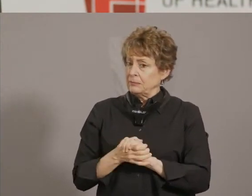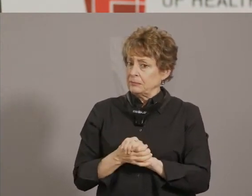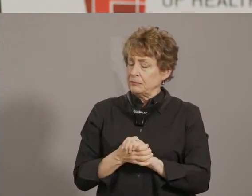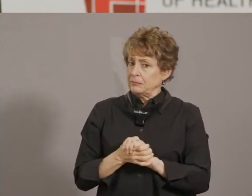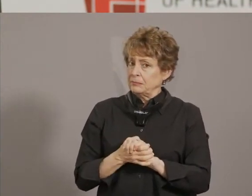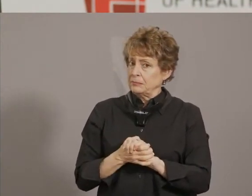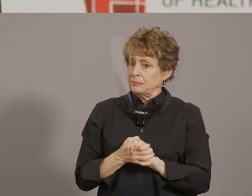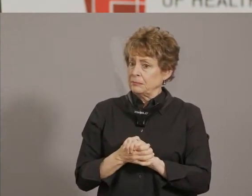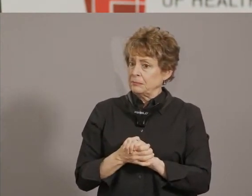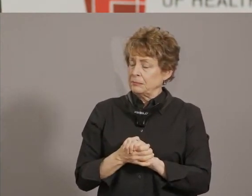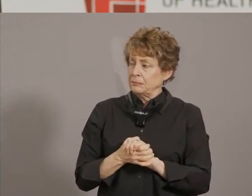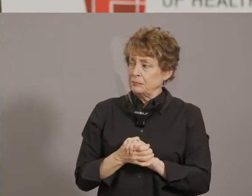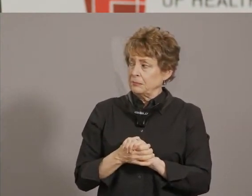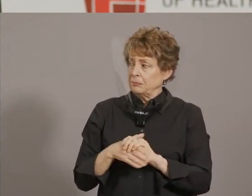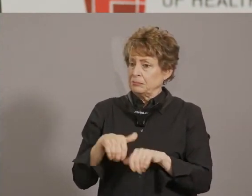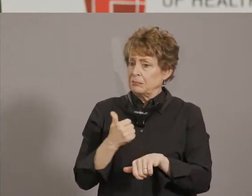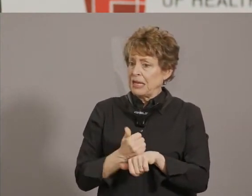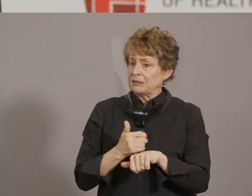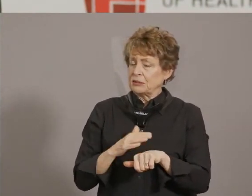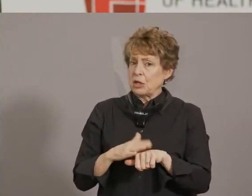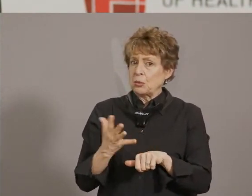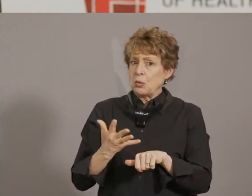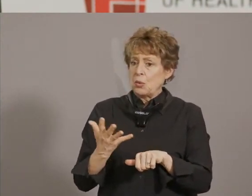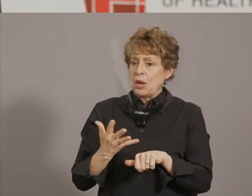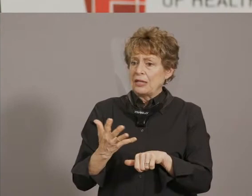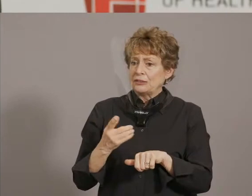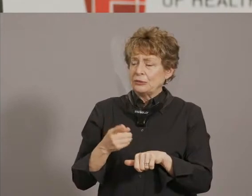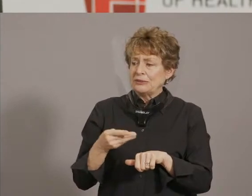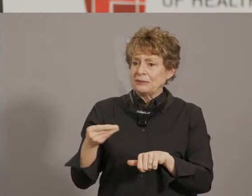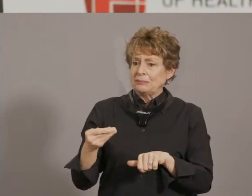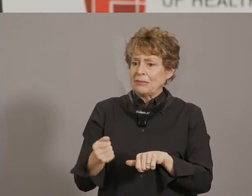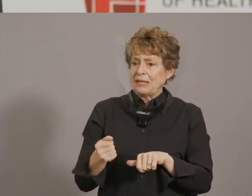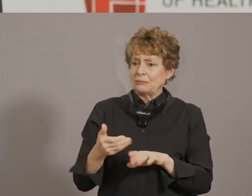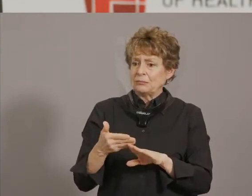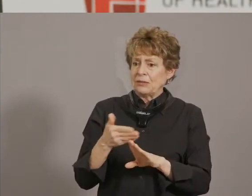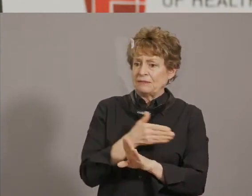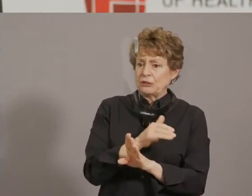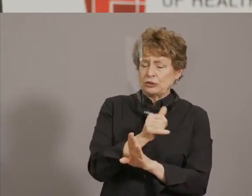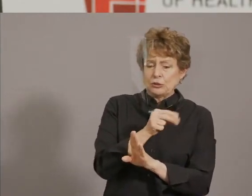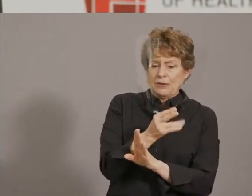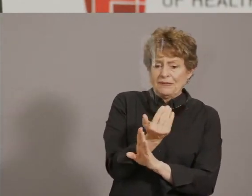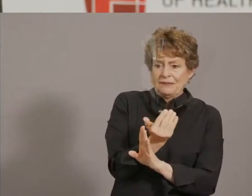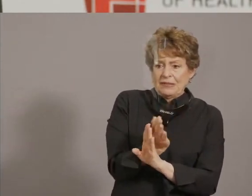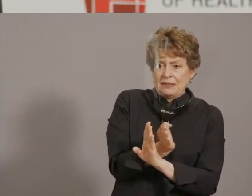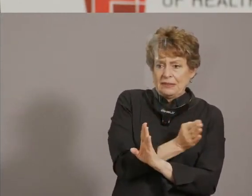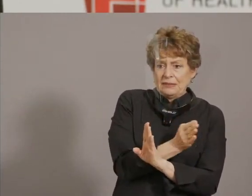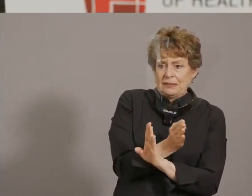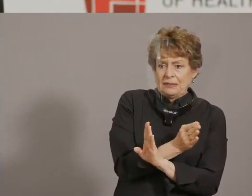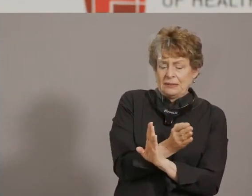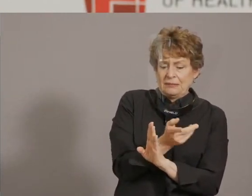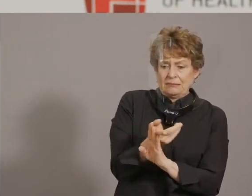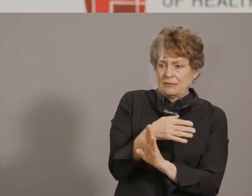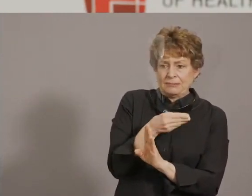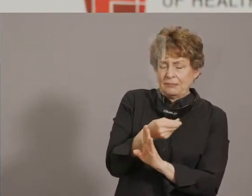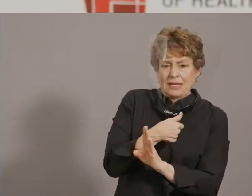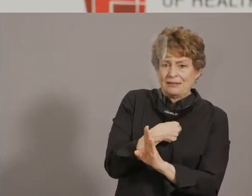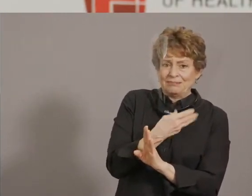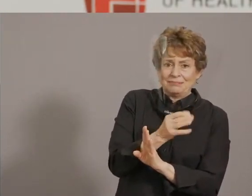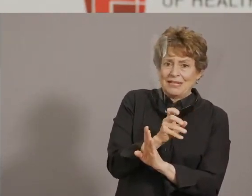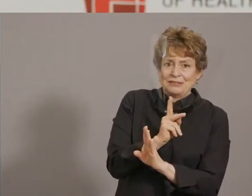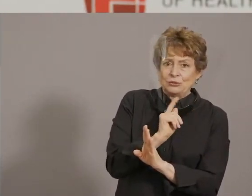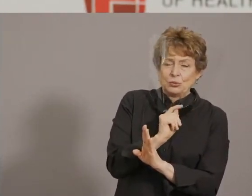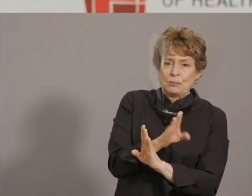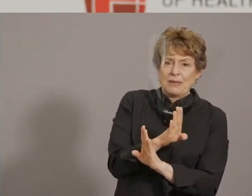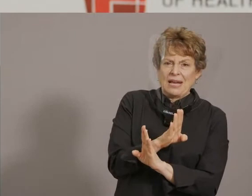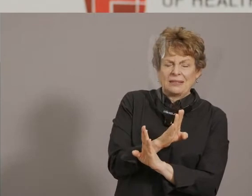basically anything that they spent prior to January 15th, they're just out of luck. So they did get CARES